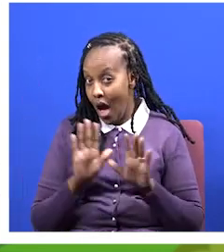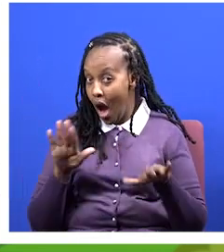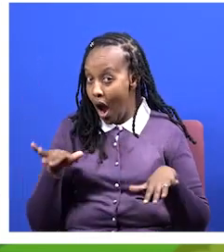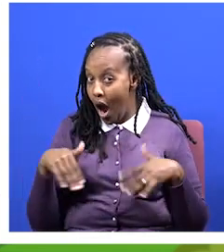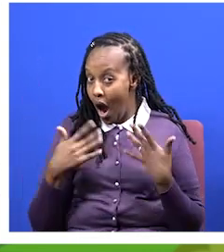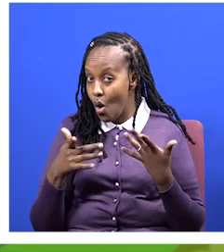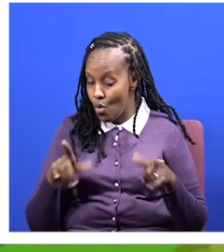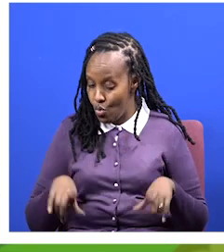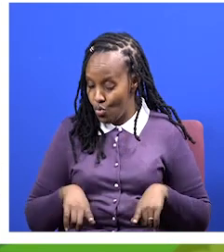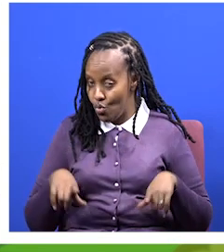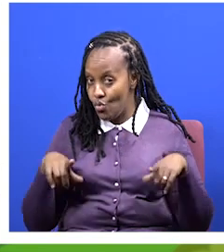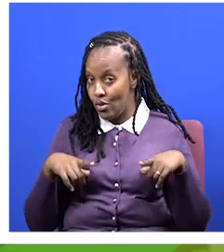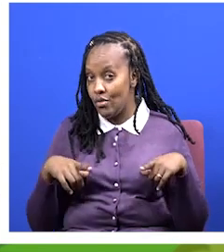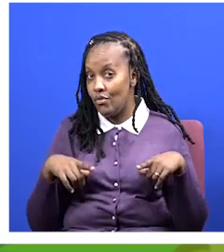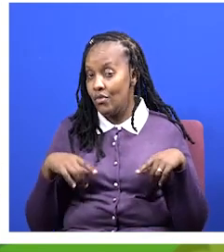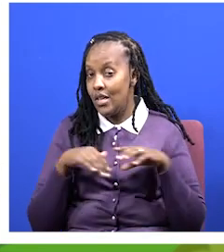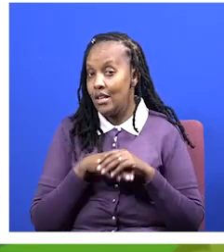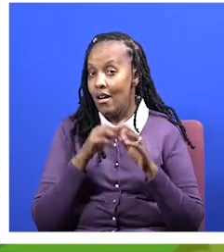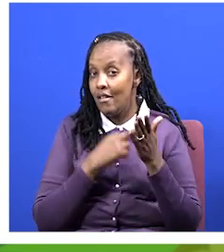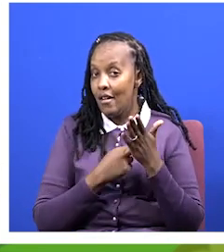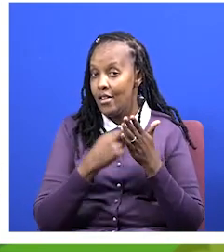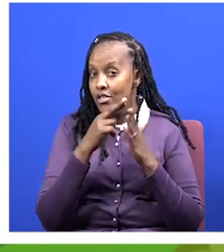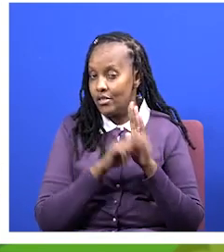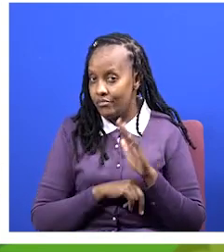So how do we live in righteousness?